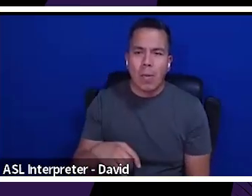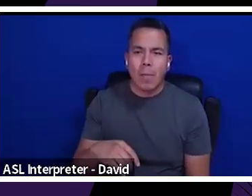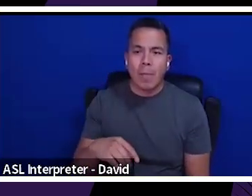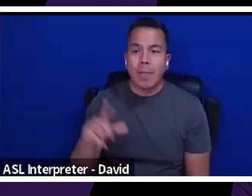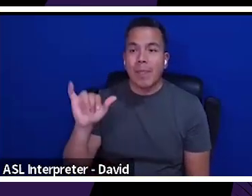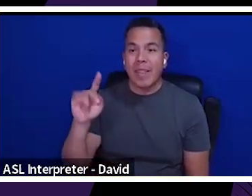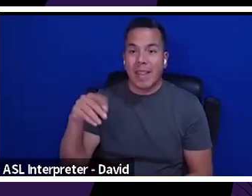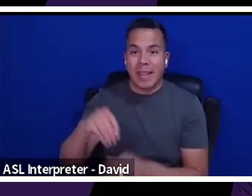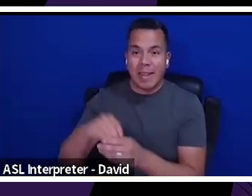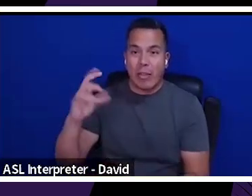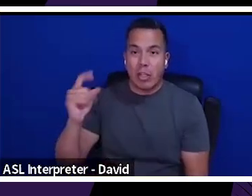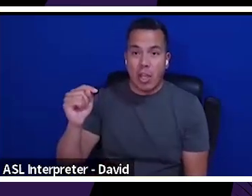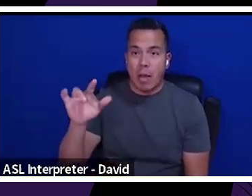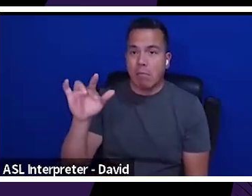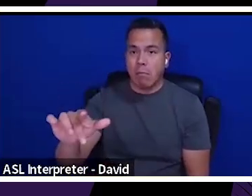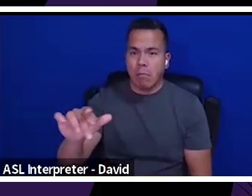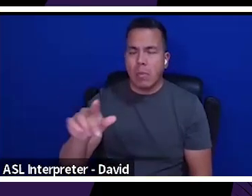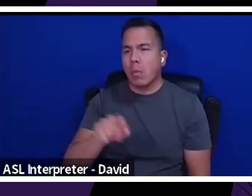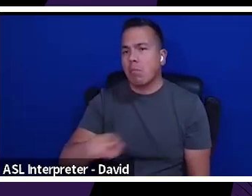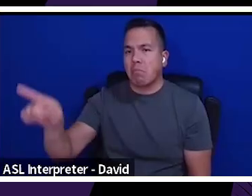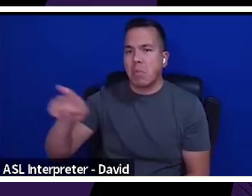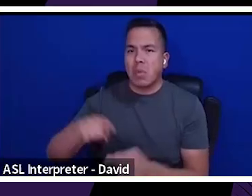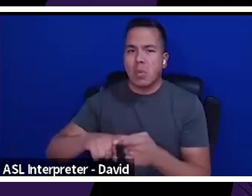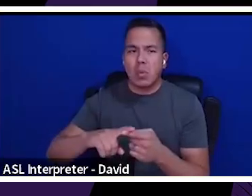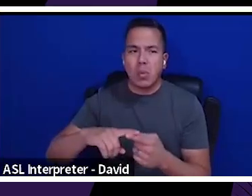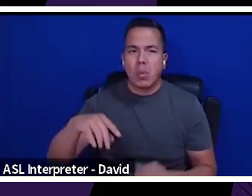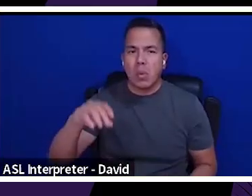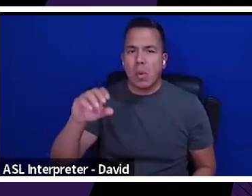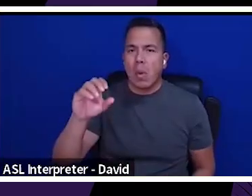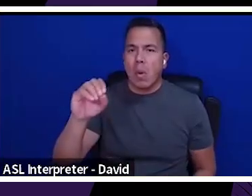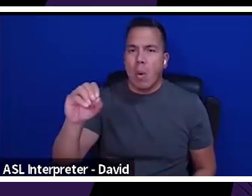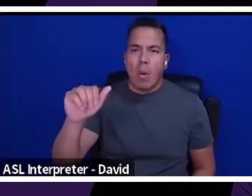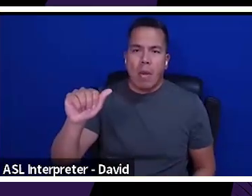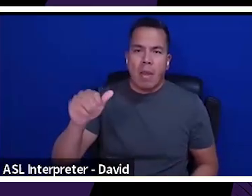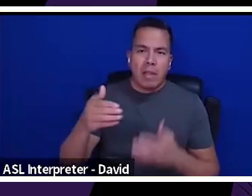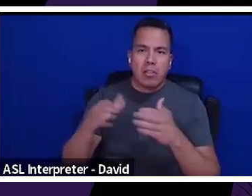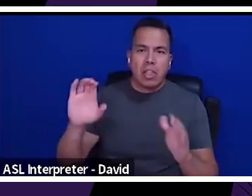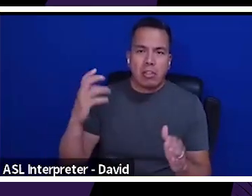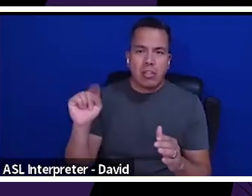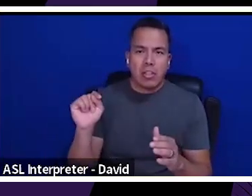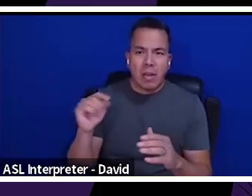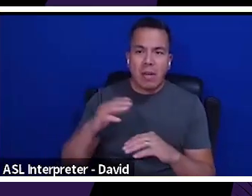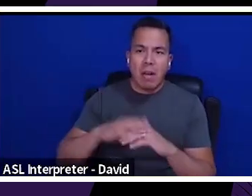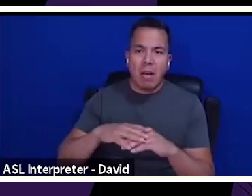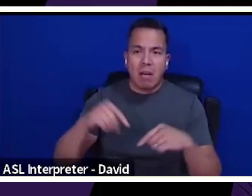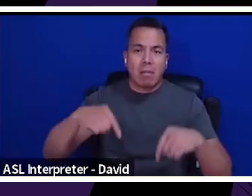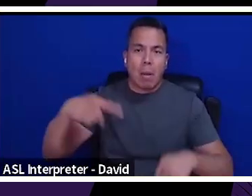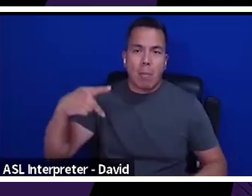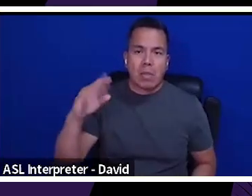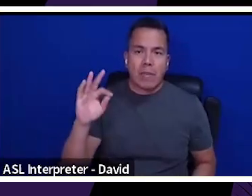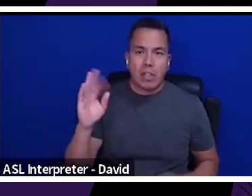in the chat will send you to an Open Assembly general chat on our Processing Foundation